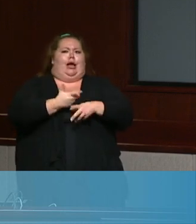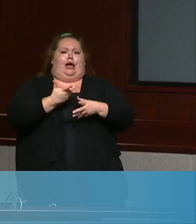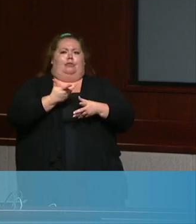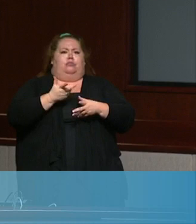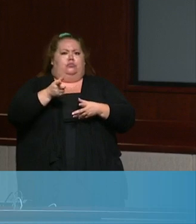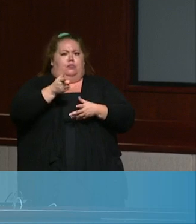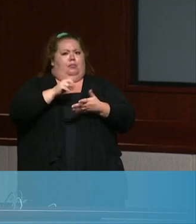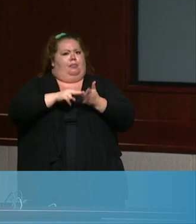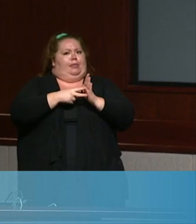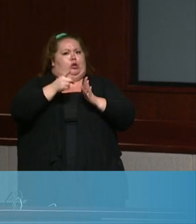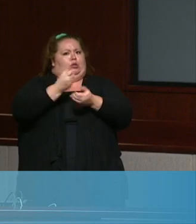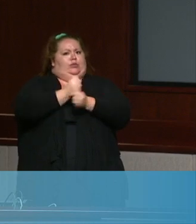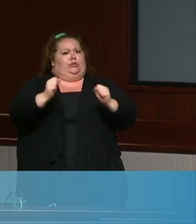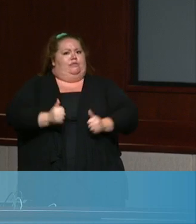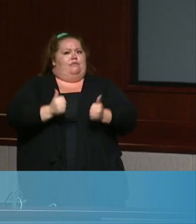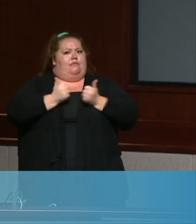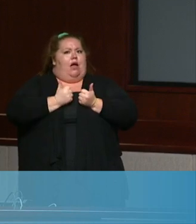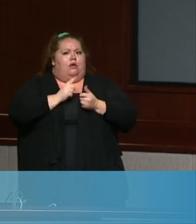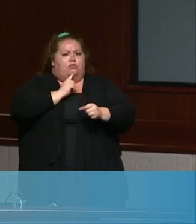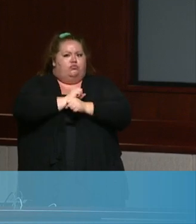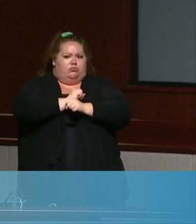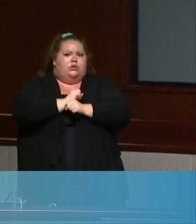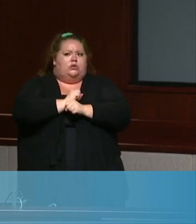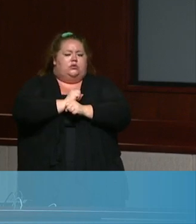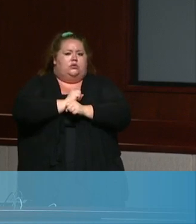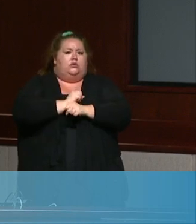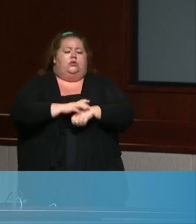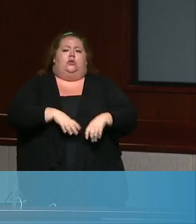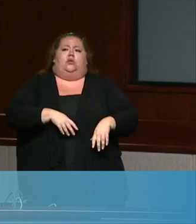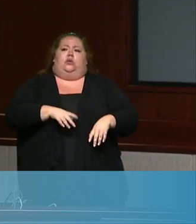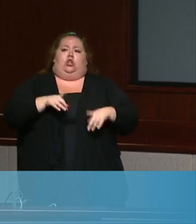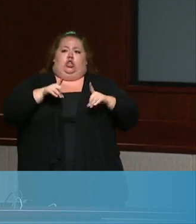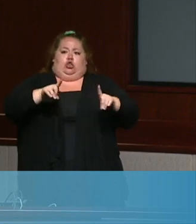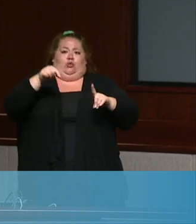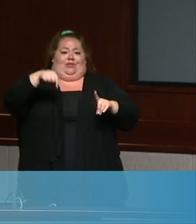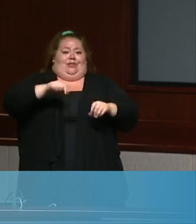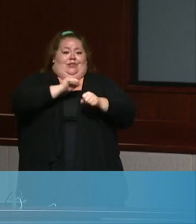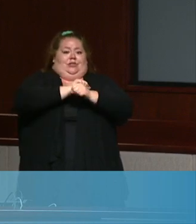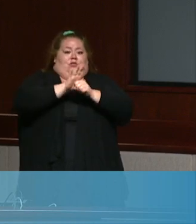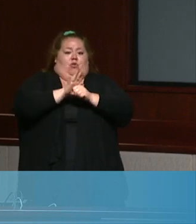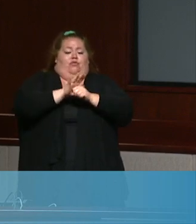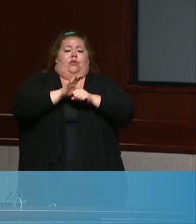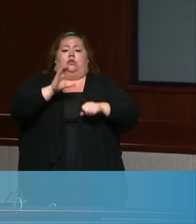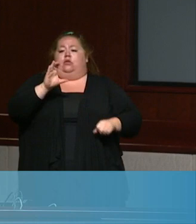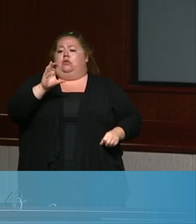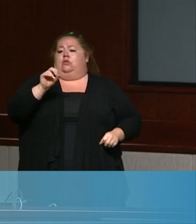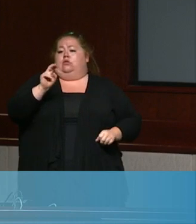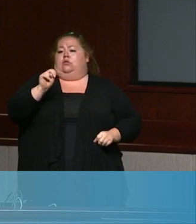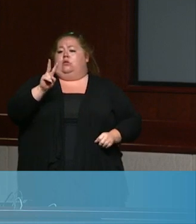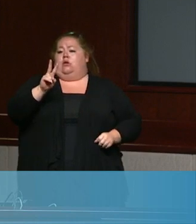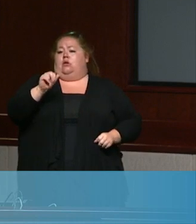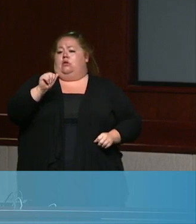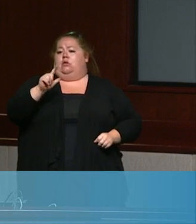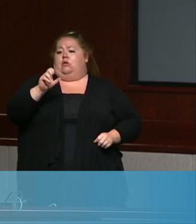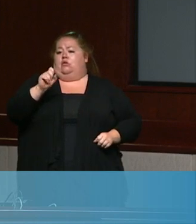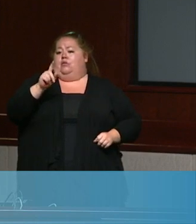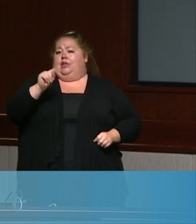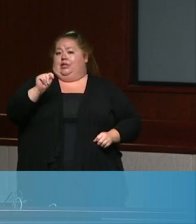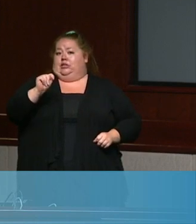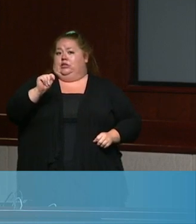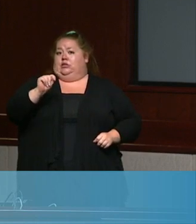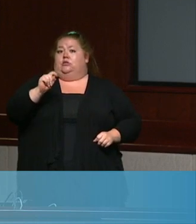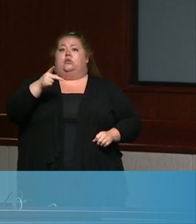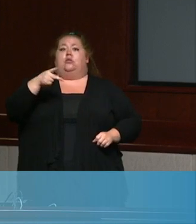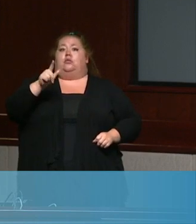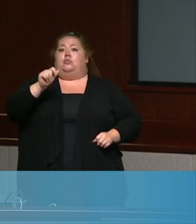lives. During this pandemic, however, the need for convalescent plasma donation